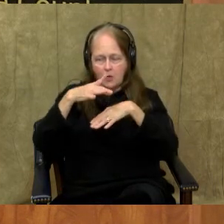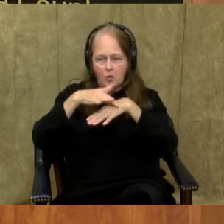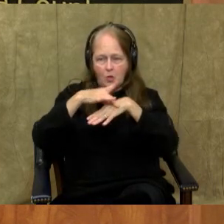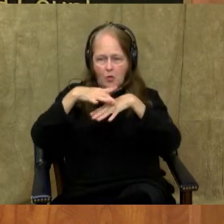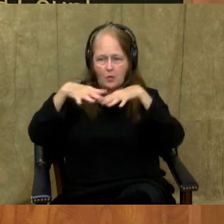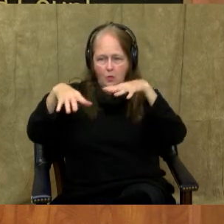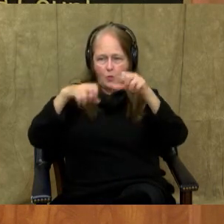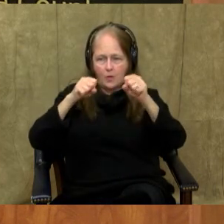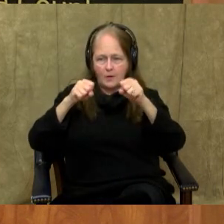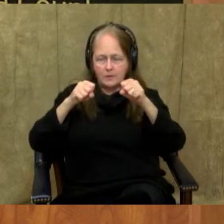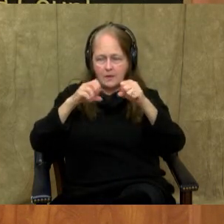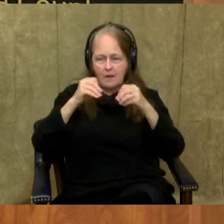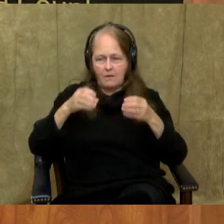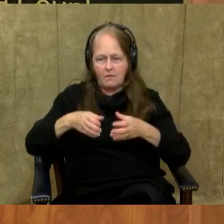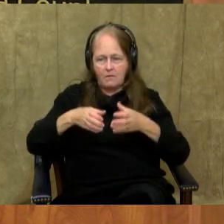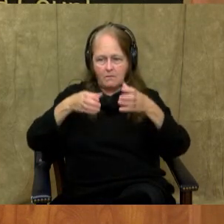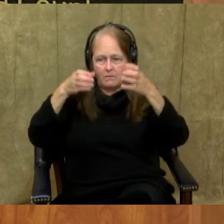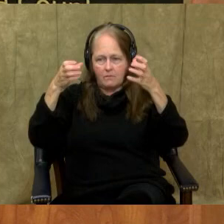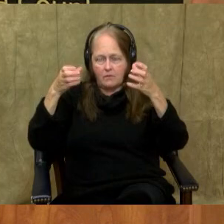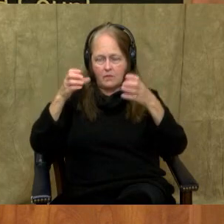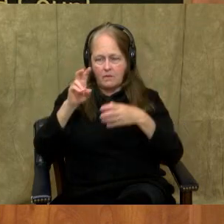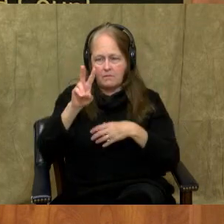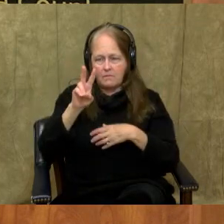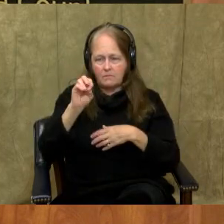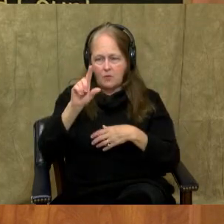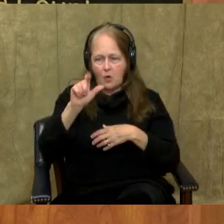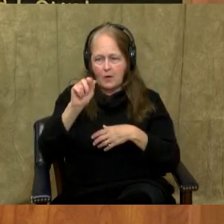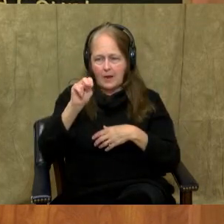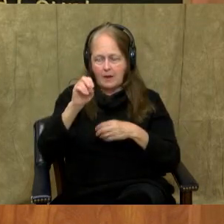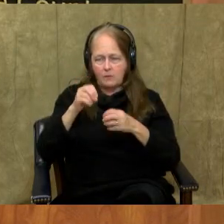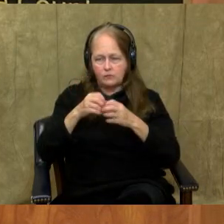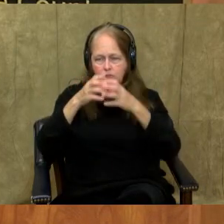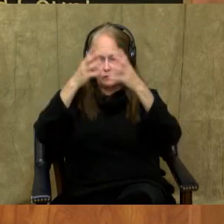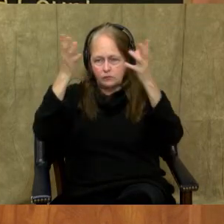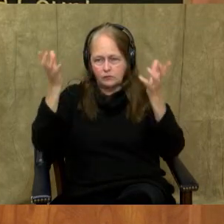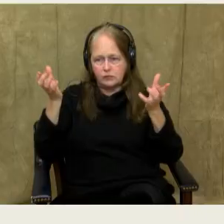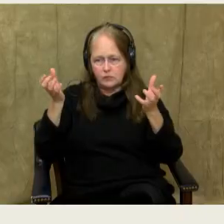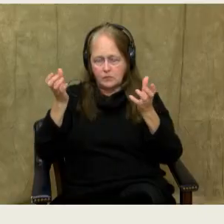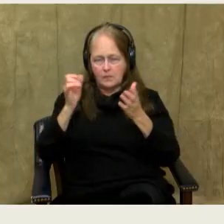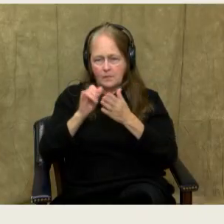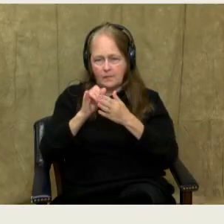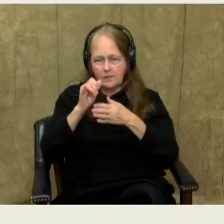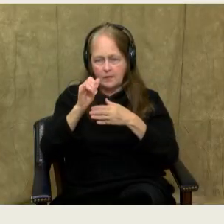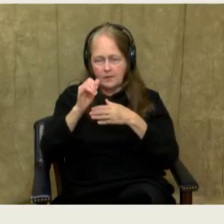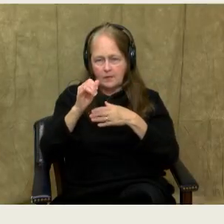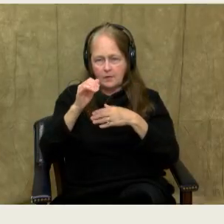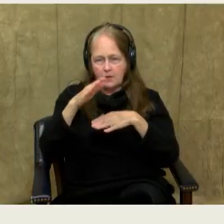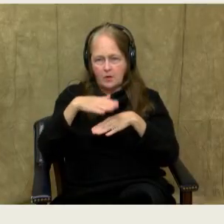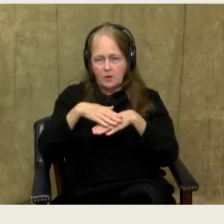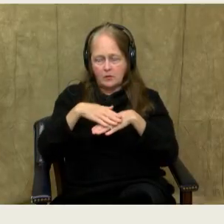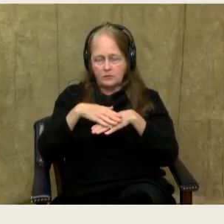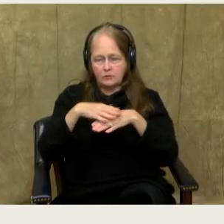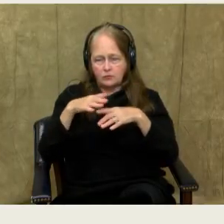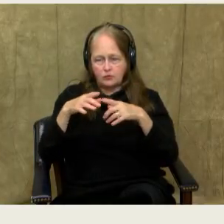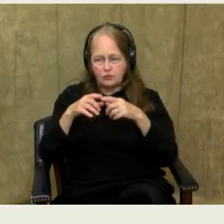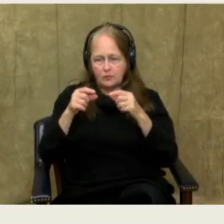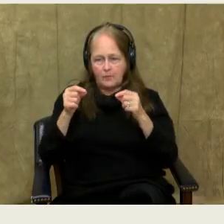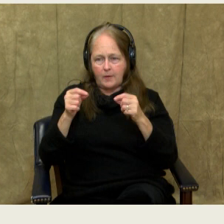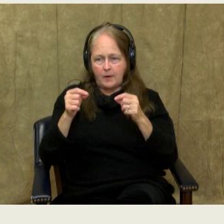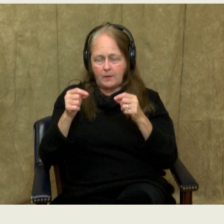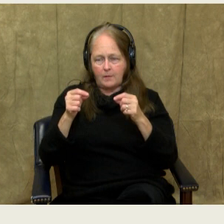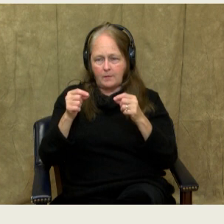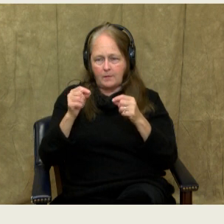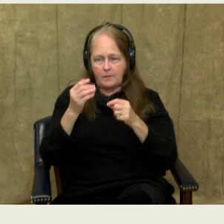earthquakes and volcanic eruptions, very much part of the story in this area, especially on Japan. It averages